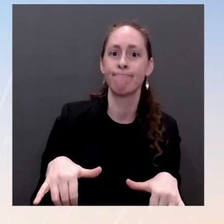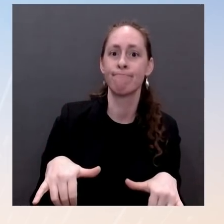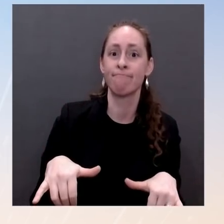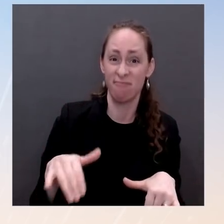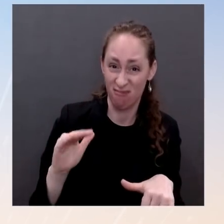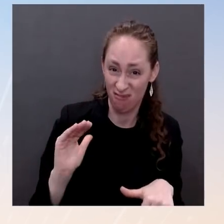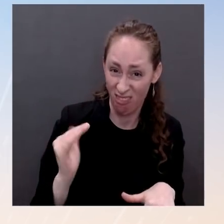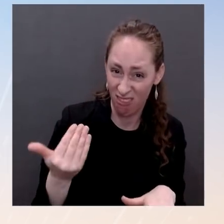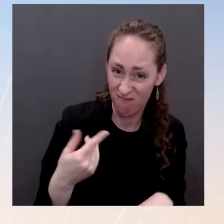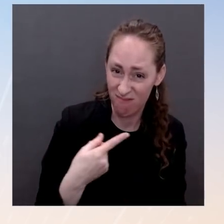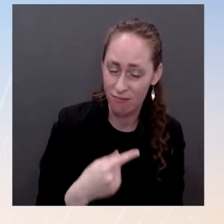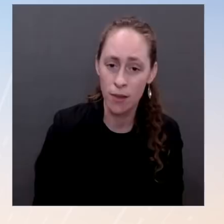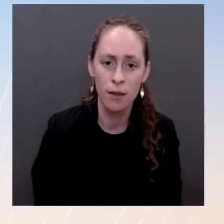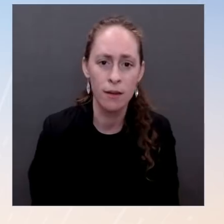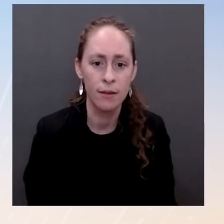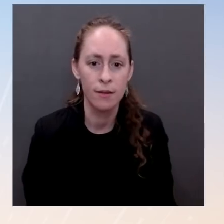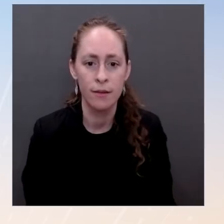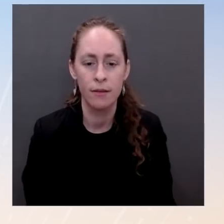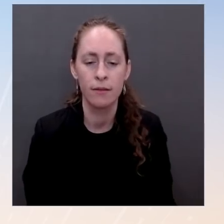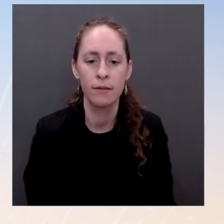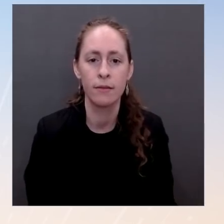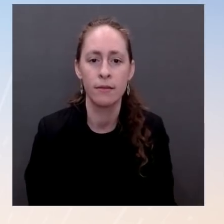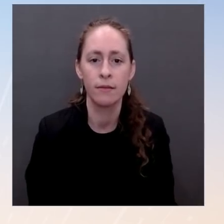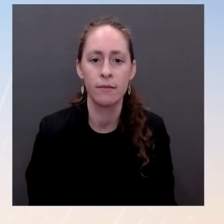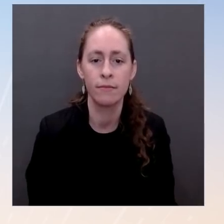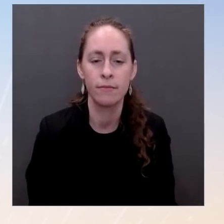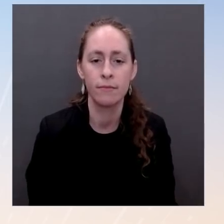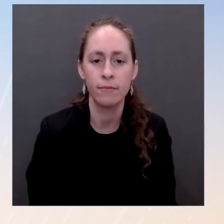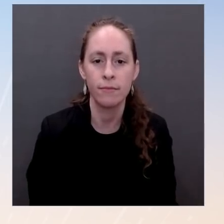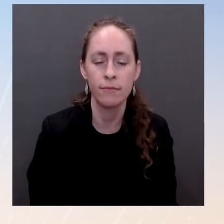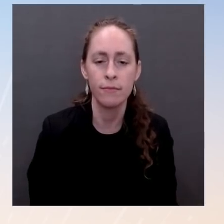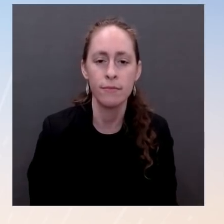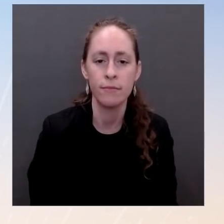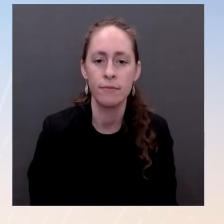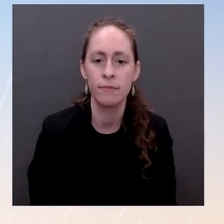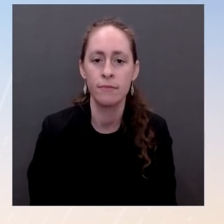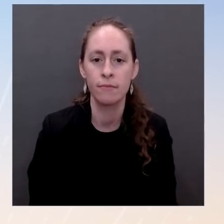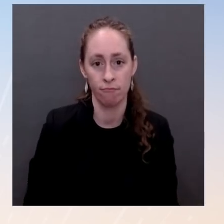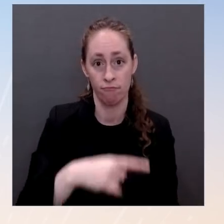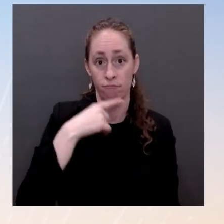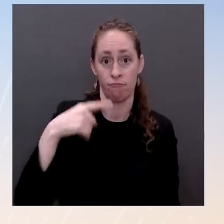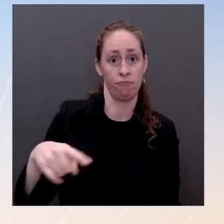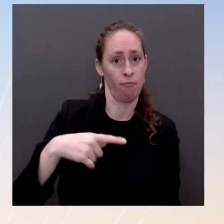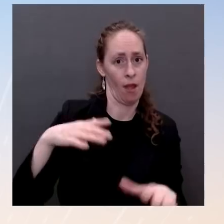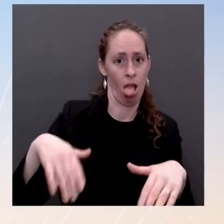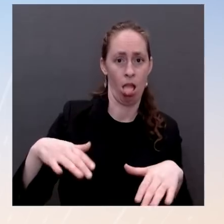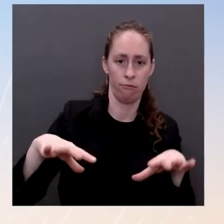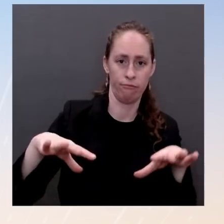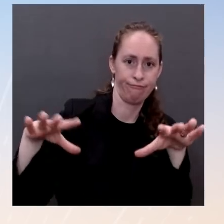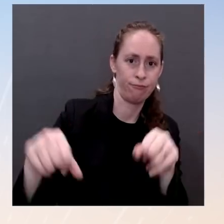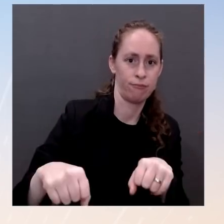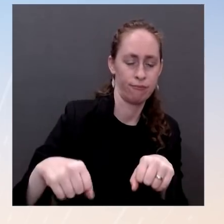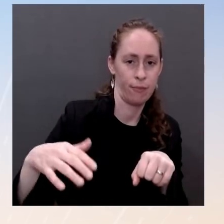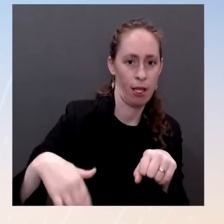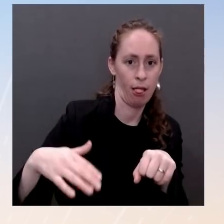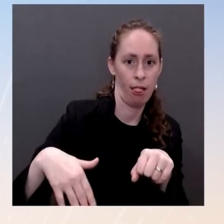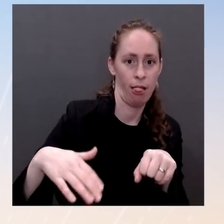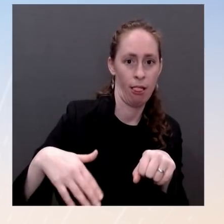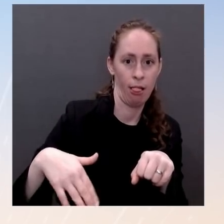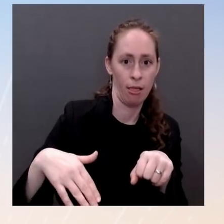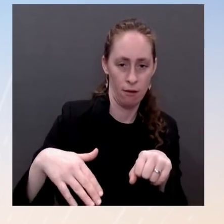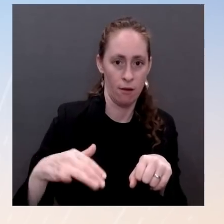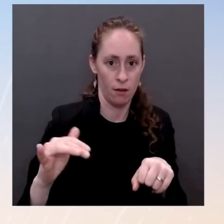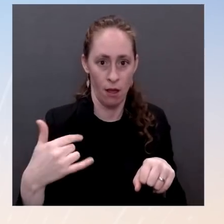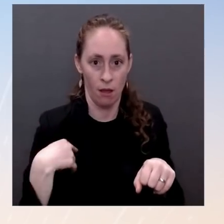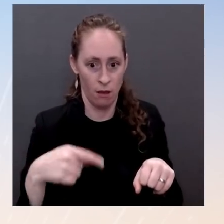country, including potentially American citizens, would certainly be a step we would welcome. What Americans should prepare for, you mentioned the threat of cyber attacks.